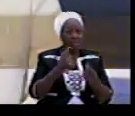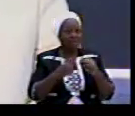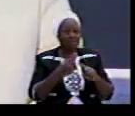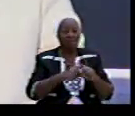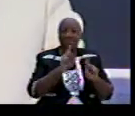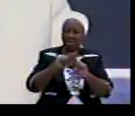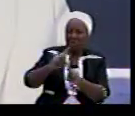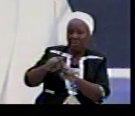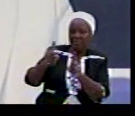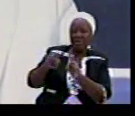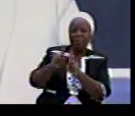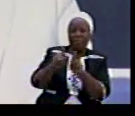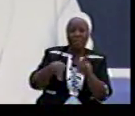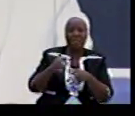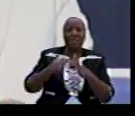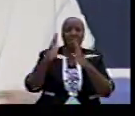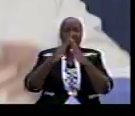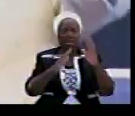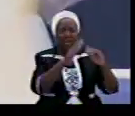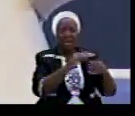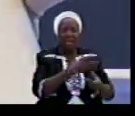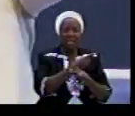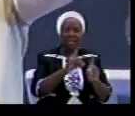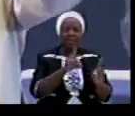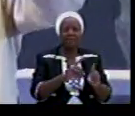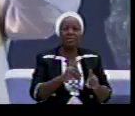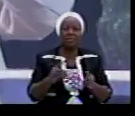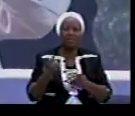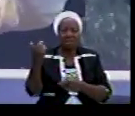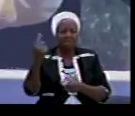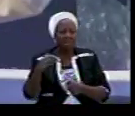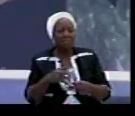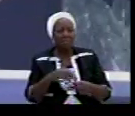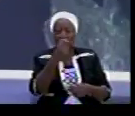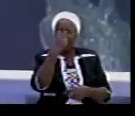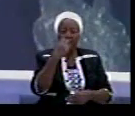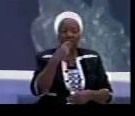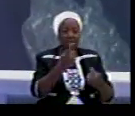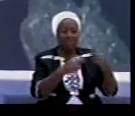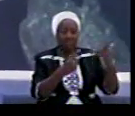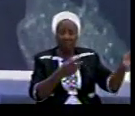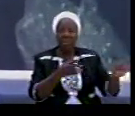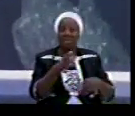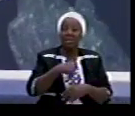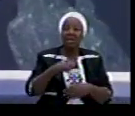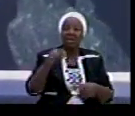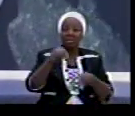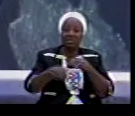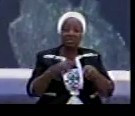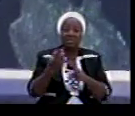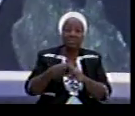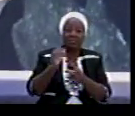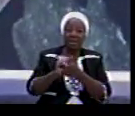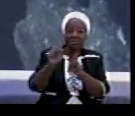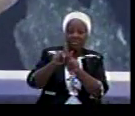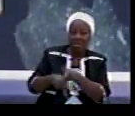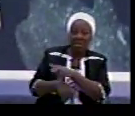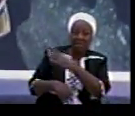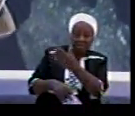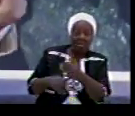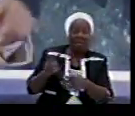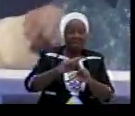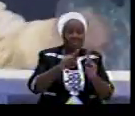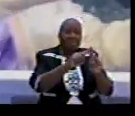area, a blind man came from that area, an incurable man came from that area, and a bleeding a woman came from that area.